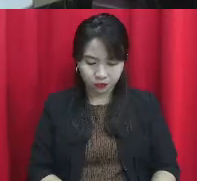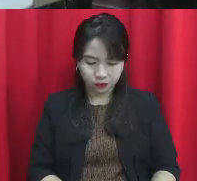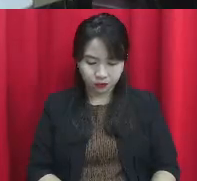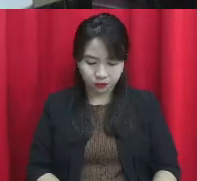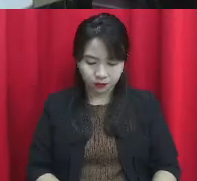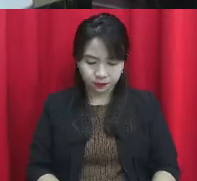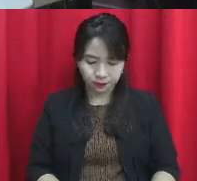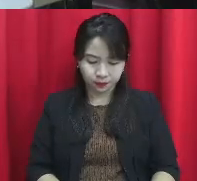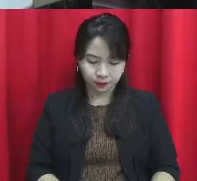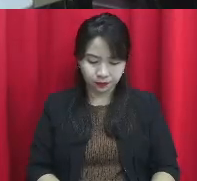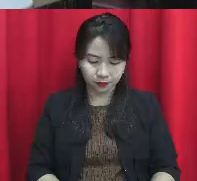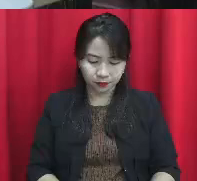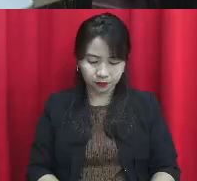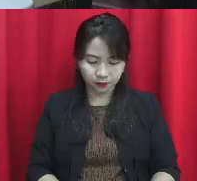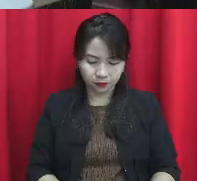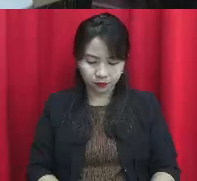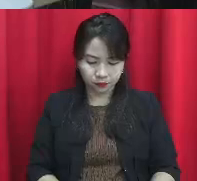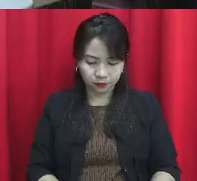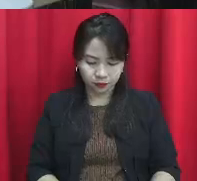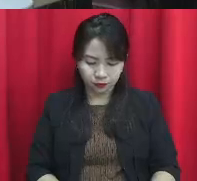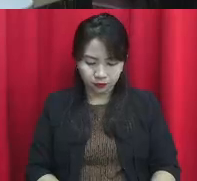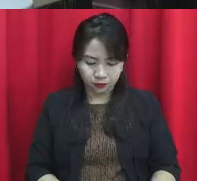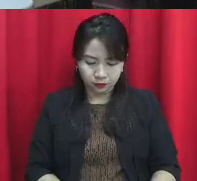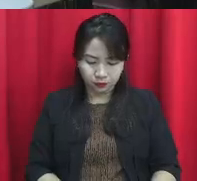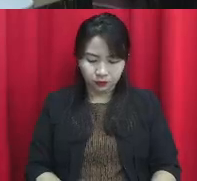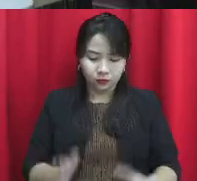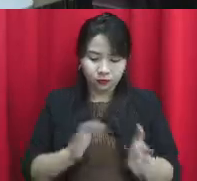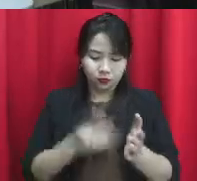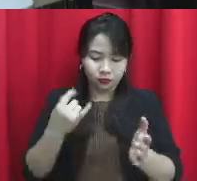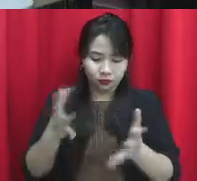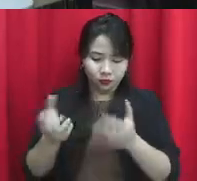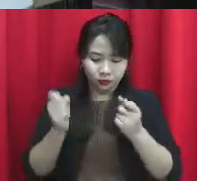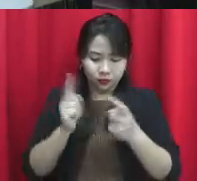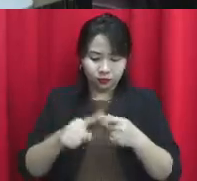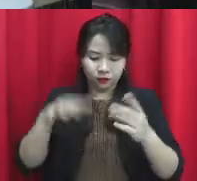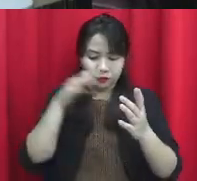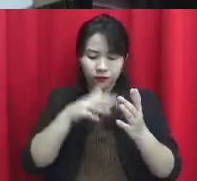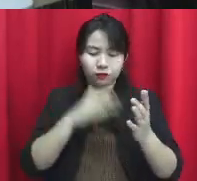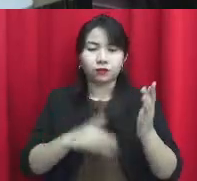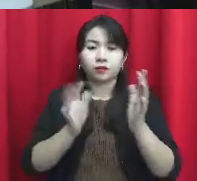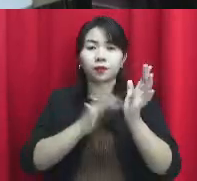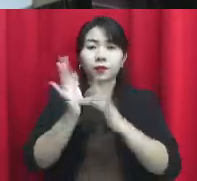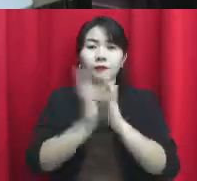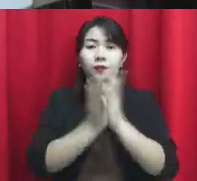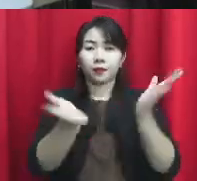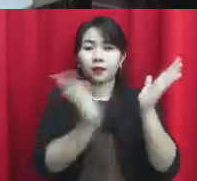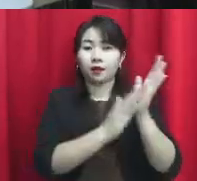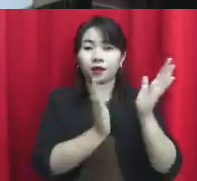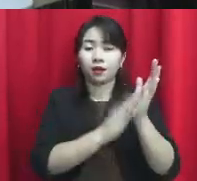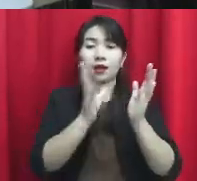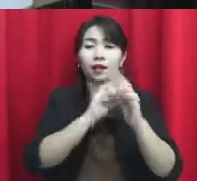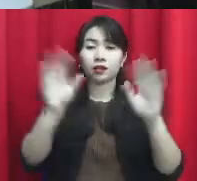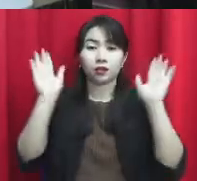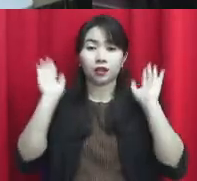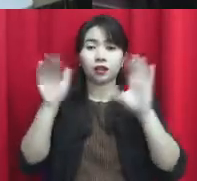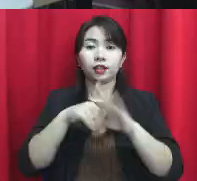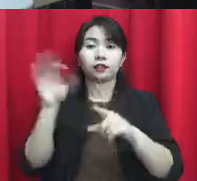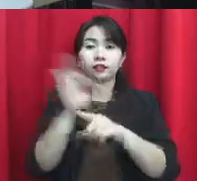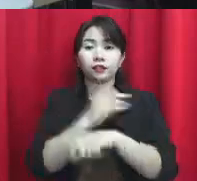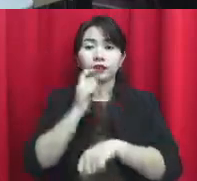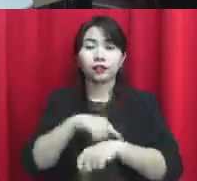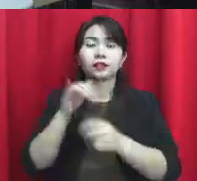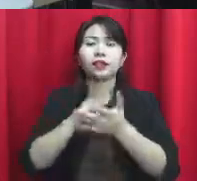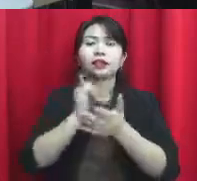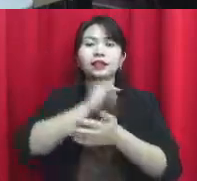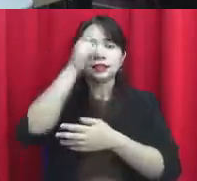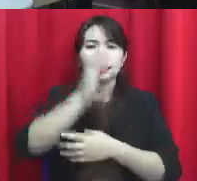Ministry they want to Uh Uh Uh study in the Bible school or they want to surrender their lives full time in the Ministry that's God's